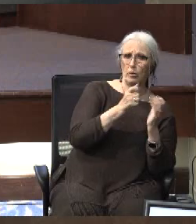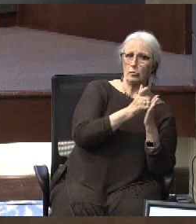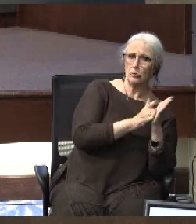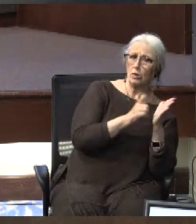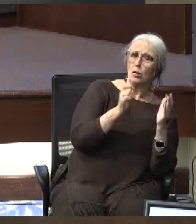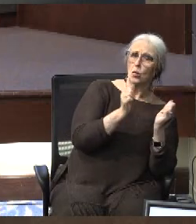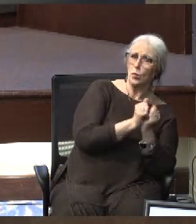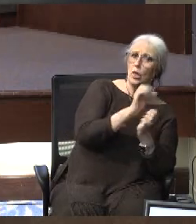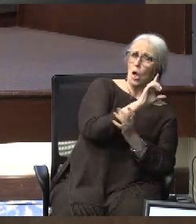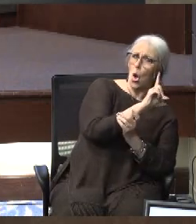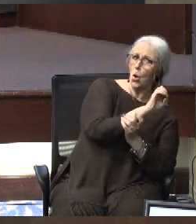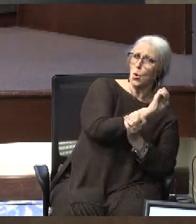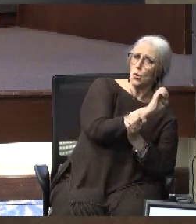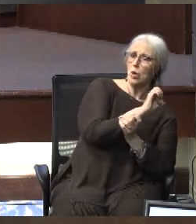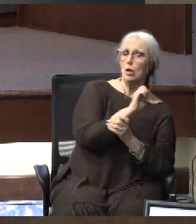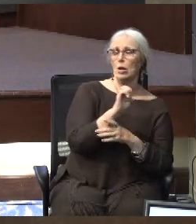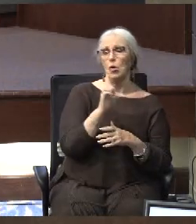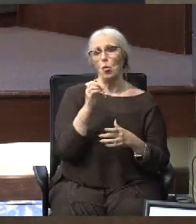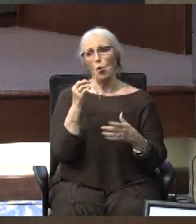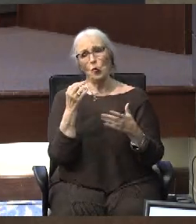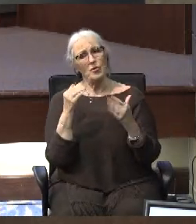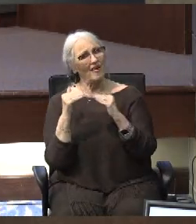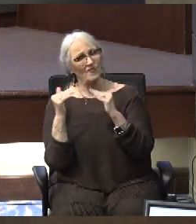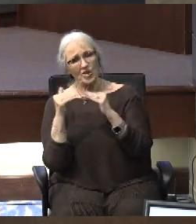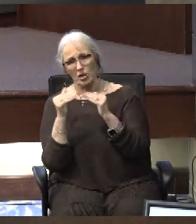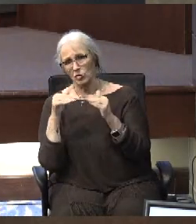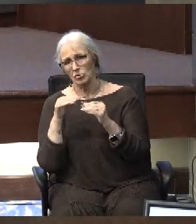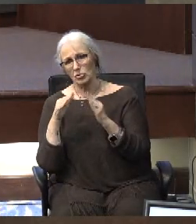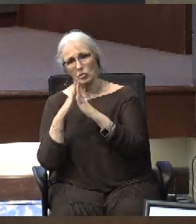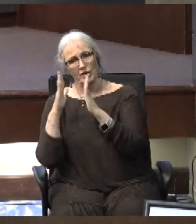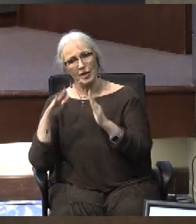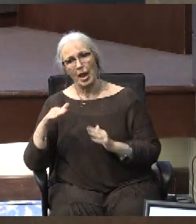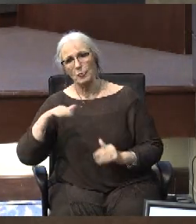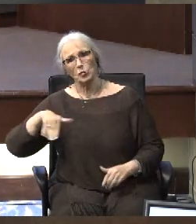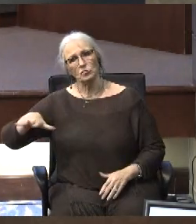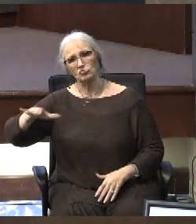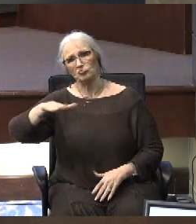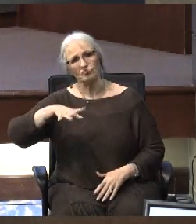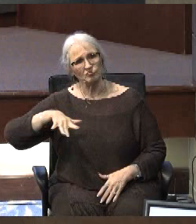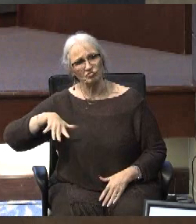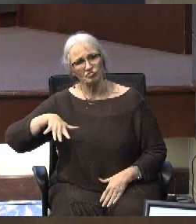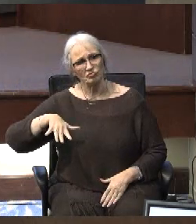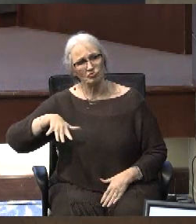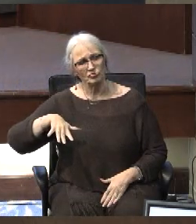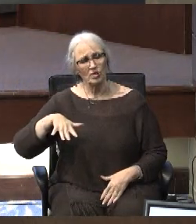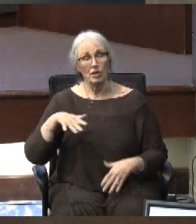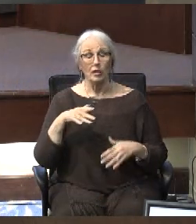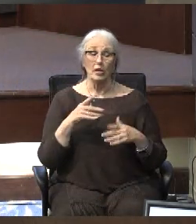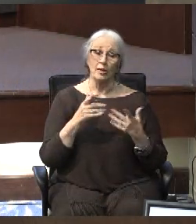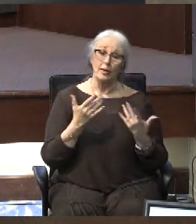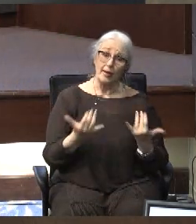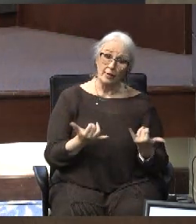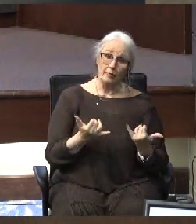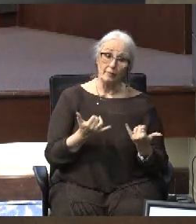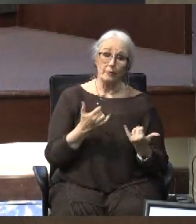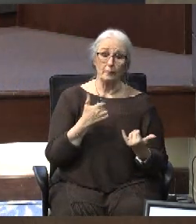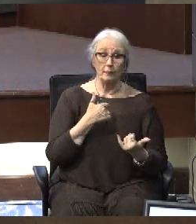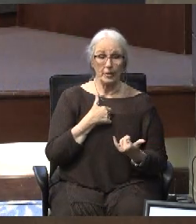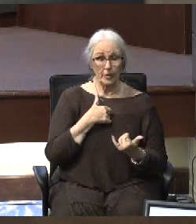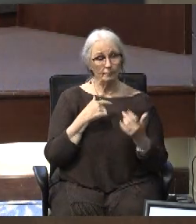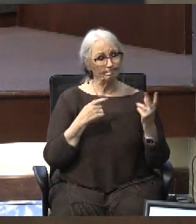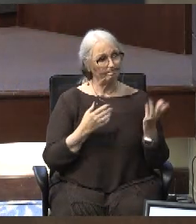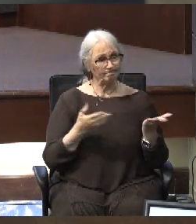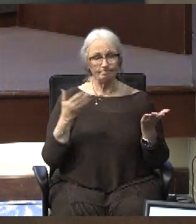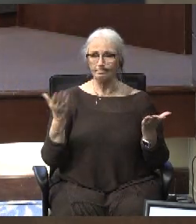also it's not fair to the neighbors as well. And so from my vantage point, I really want